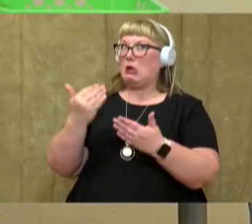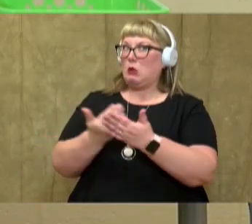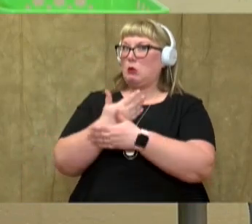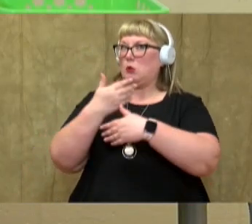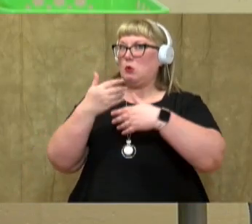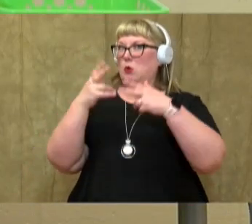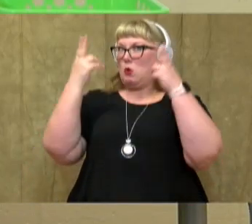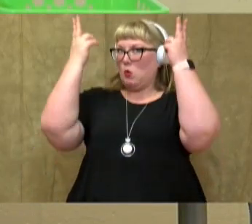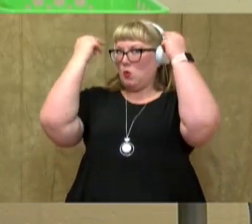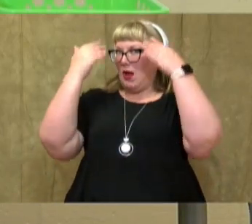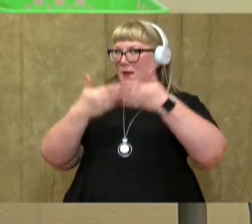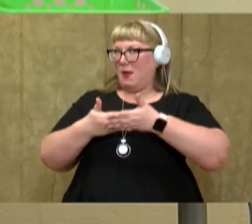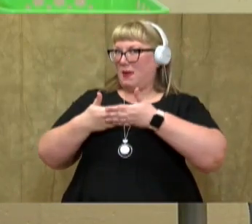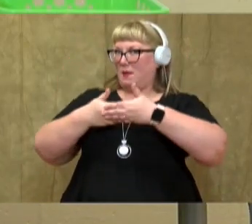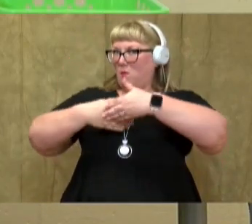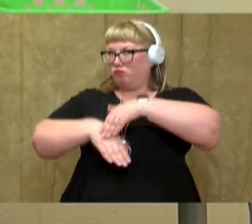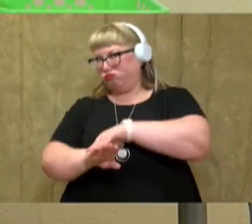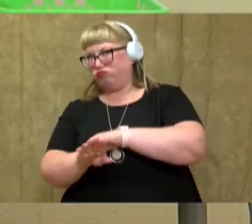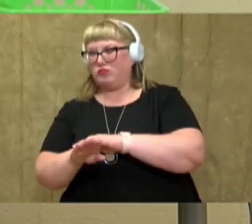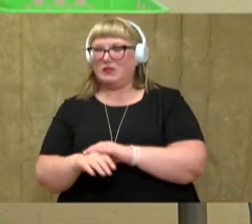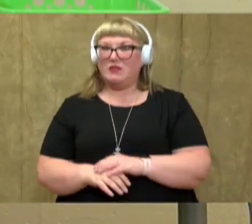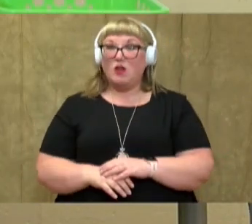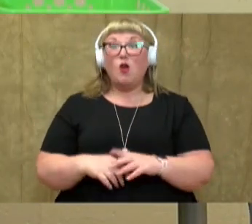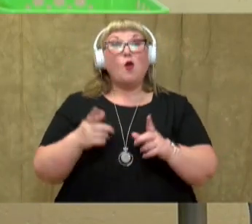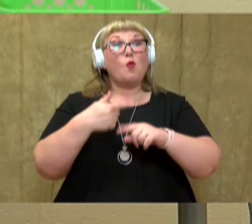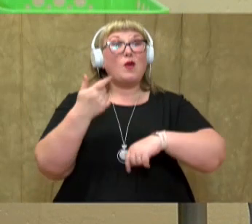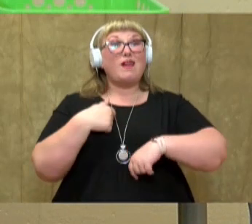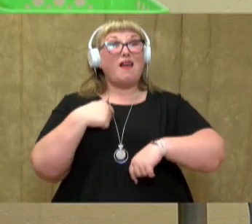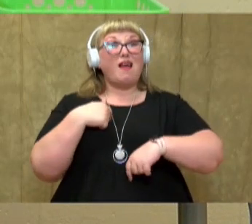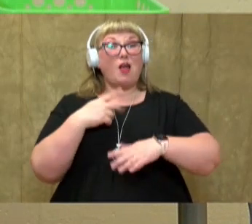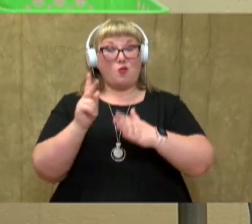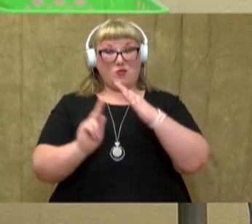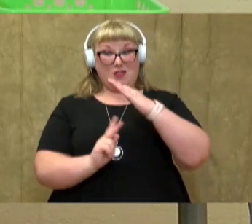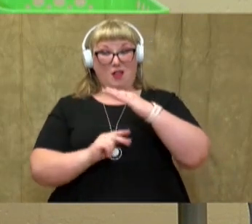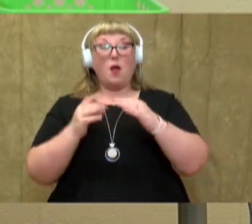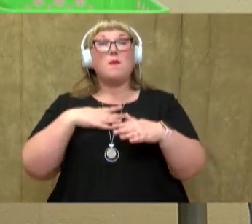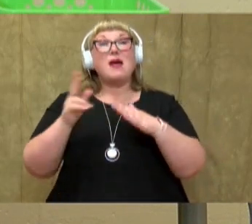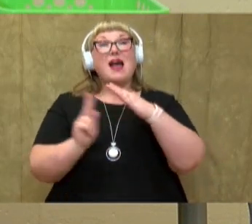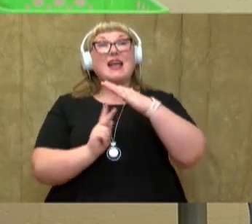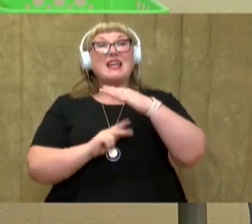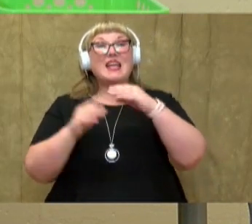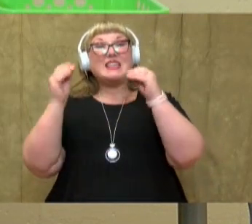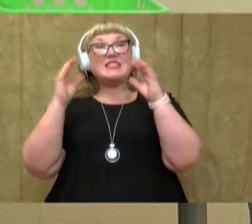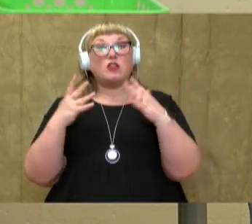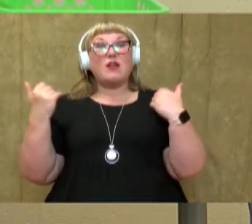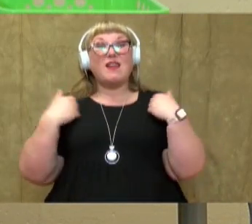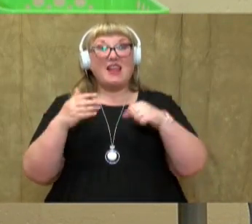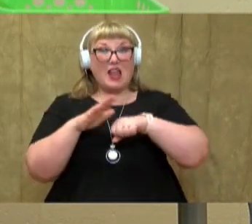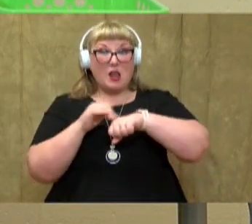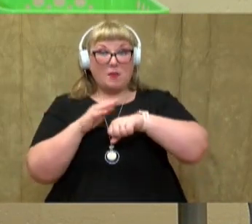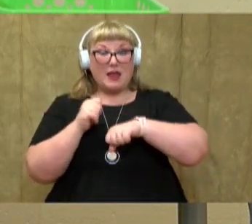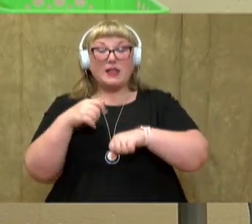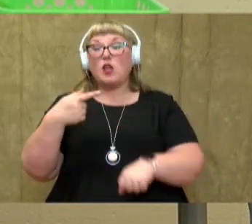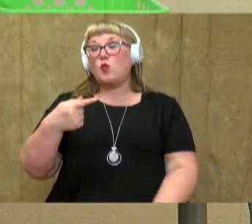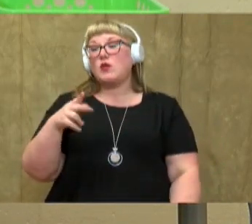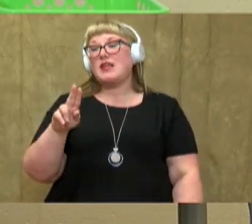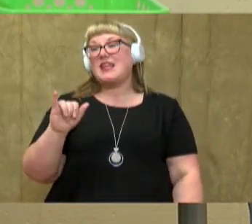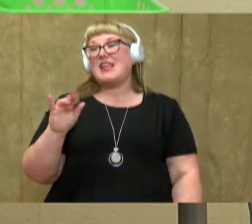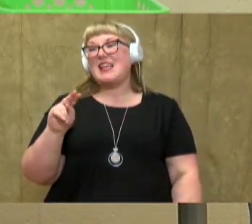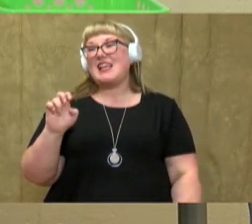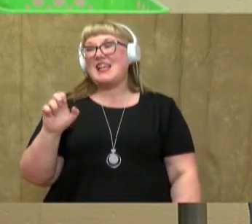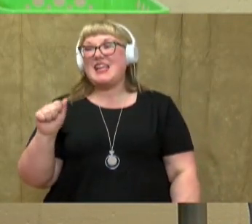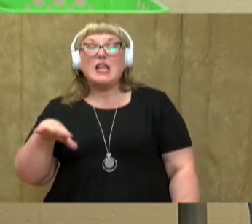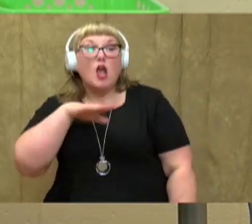rabbits, too. So, when I was in kindergarten, my kindergarten teacher had a class pet that was a guinea pig.